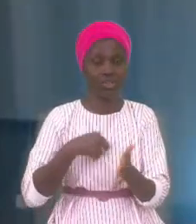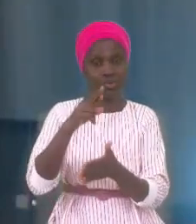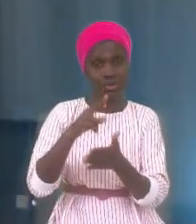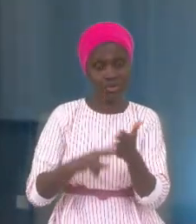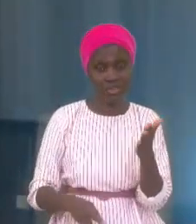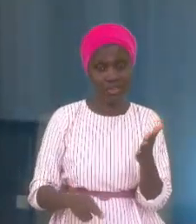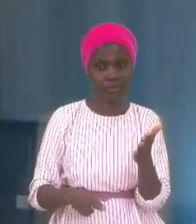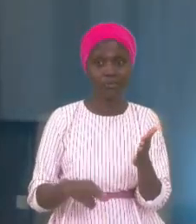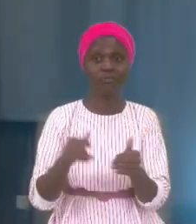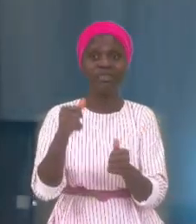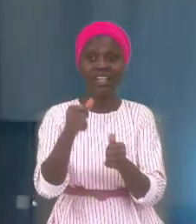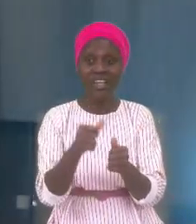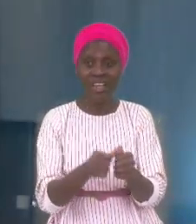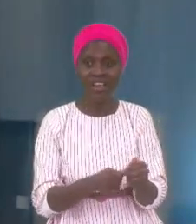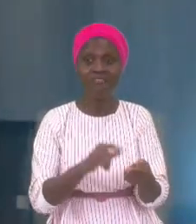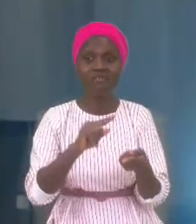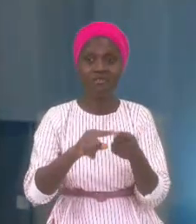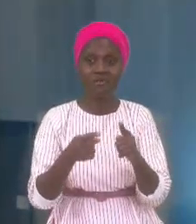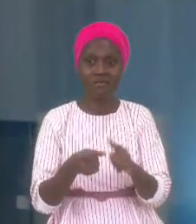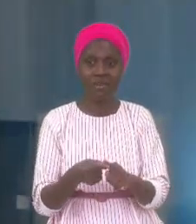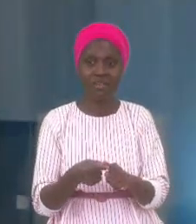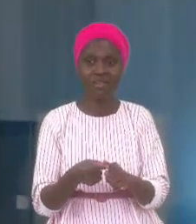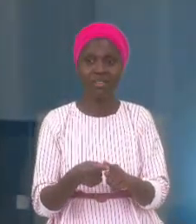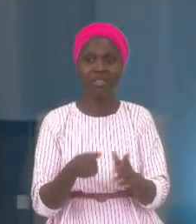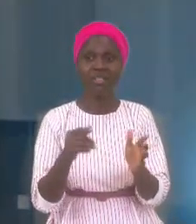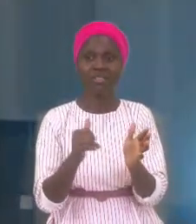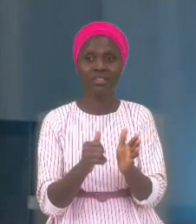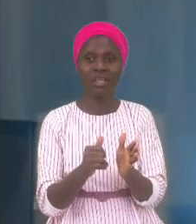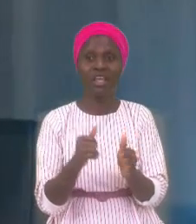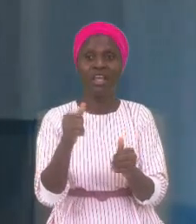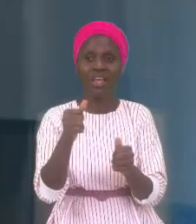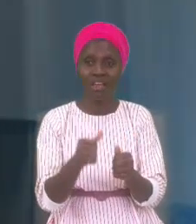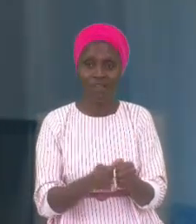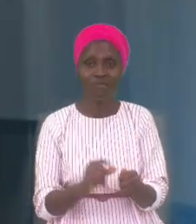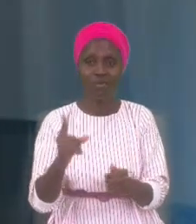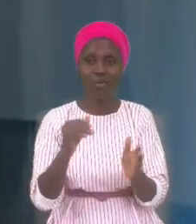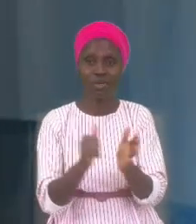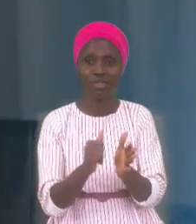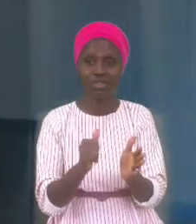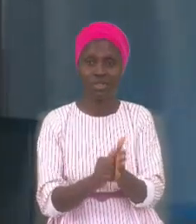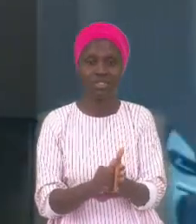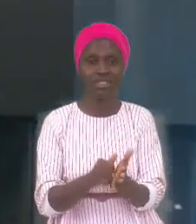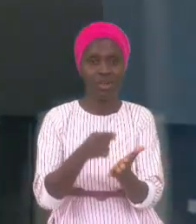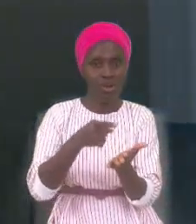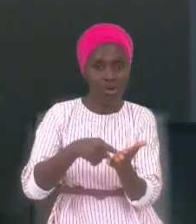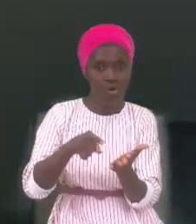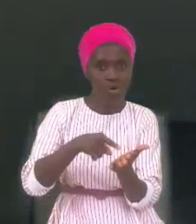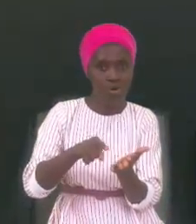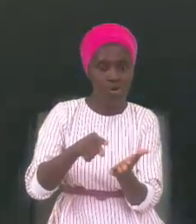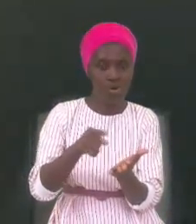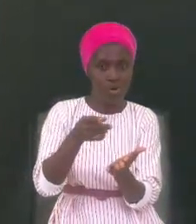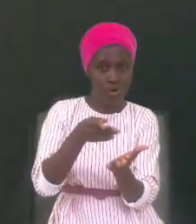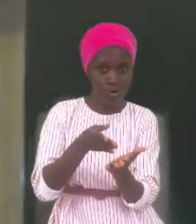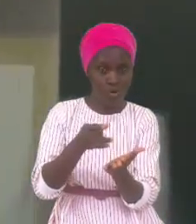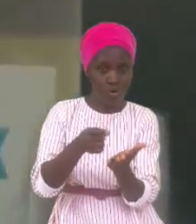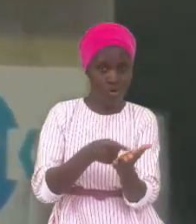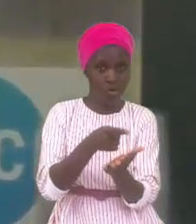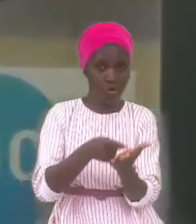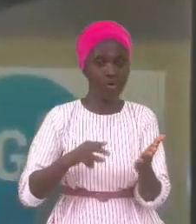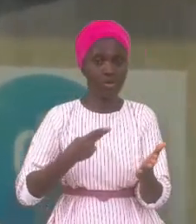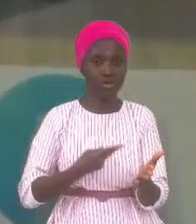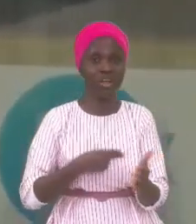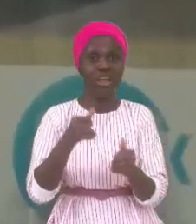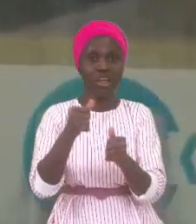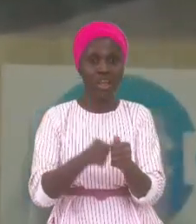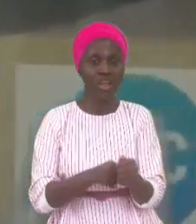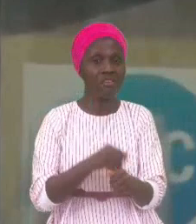every friend that enlightens us, and everyone that corrects us, every song we hear, and every message we